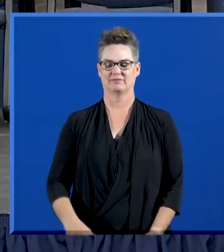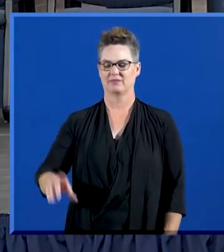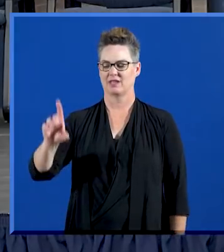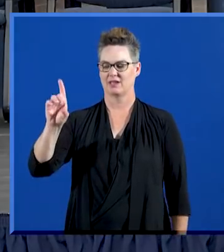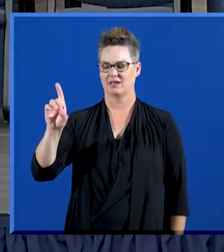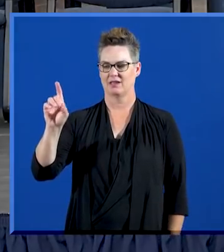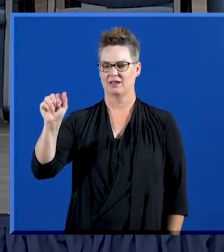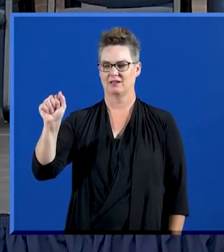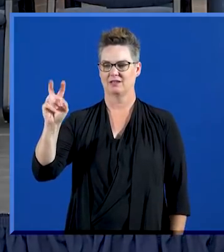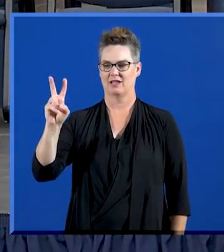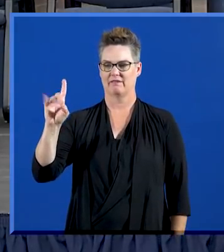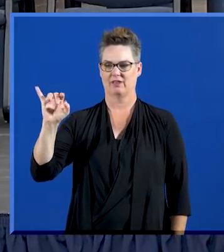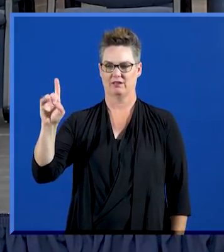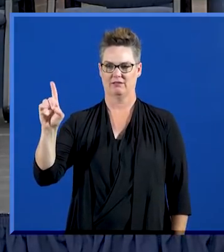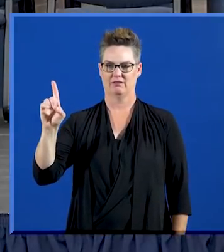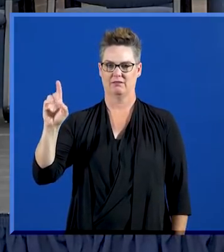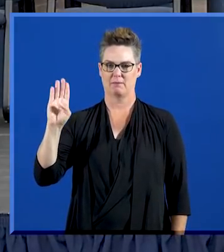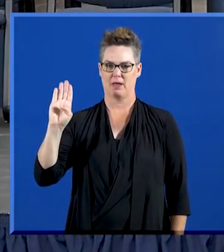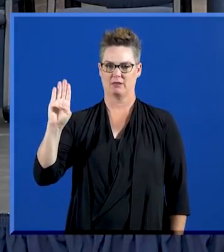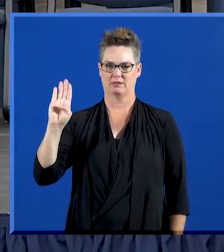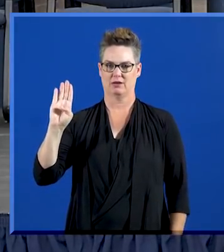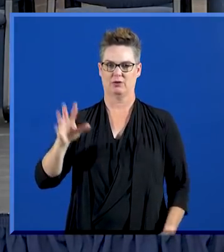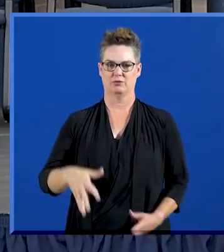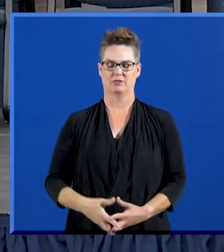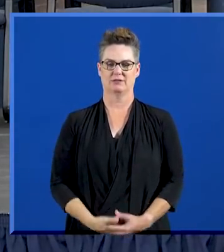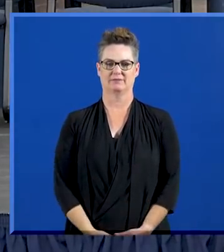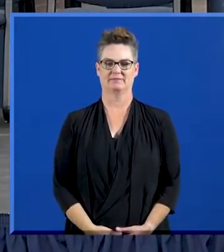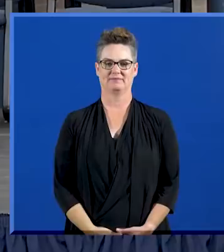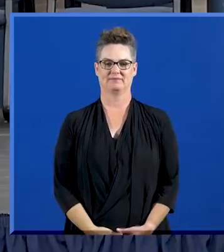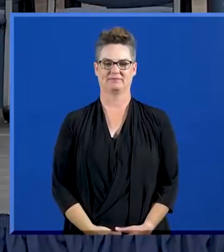David Ballesteros.